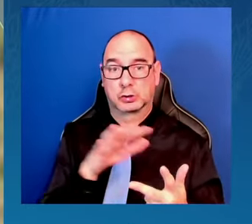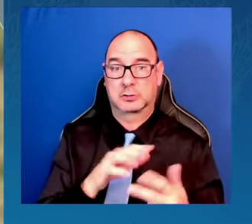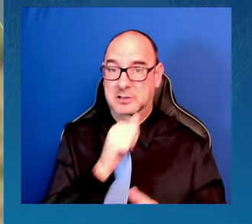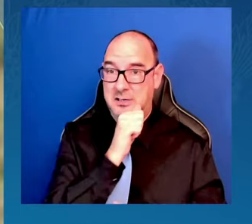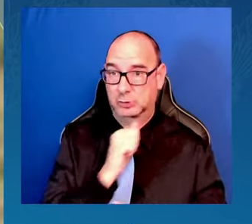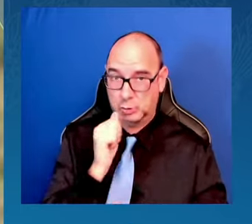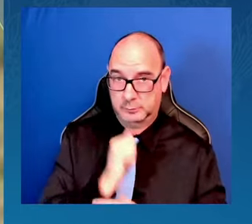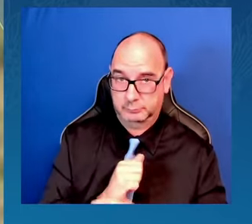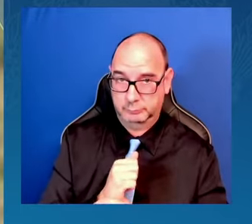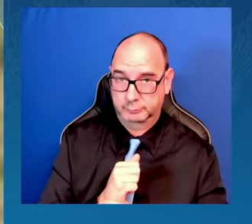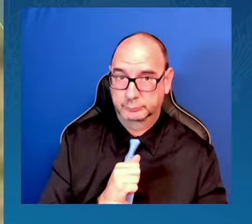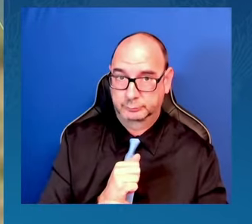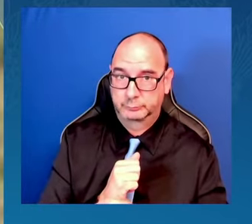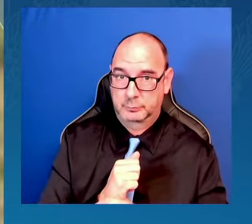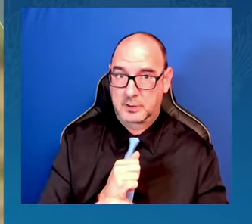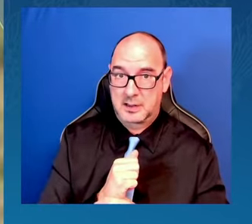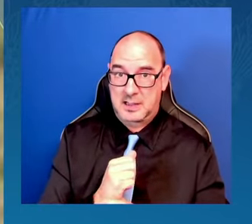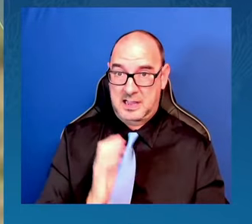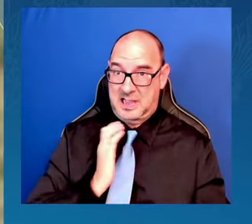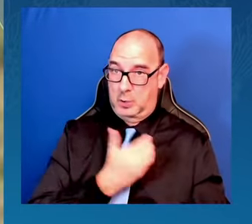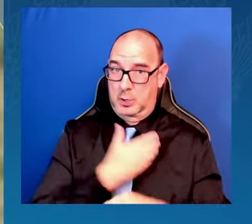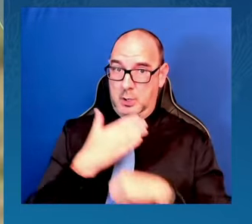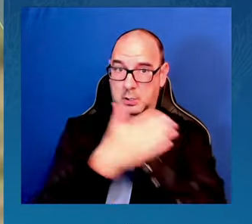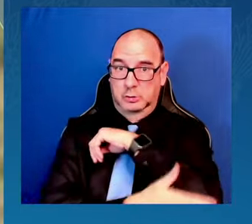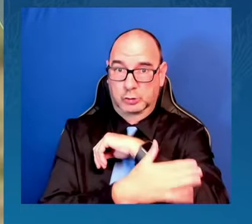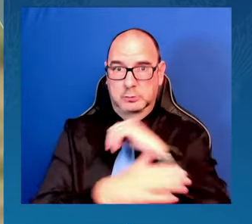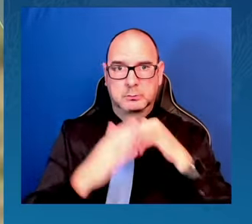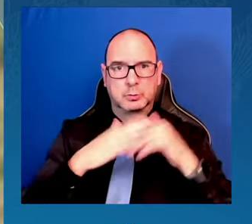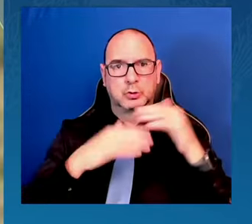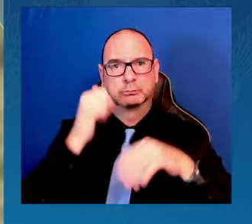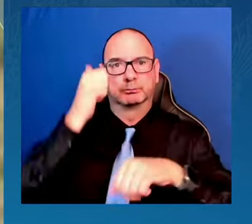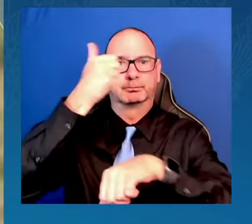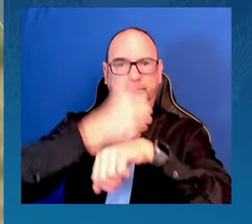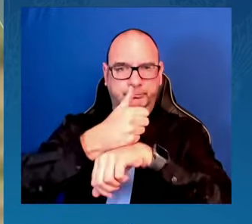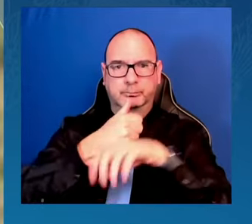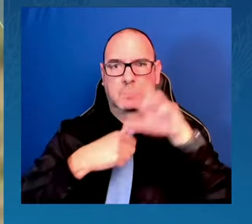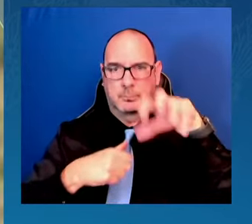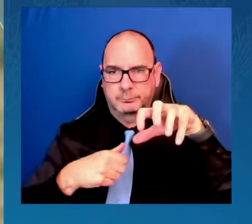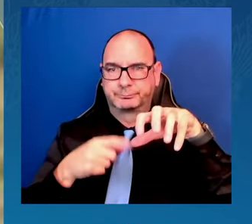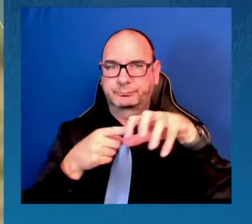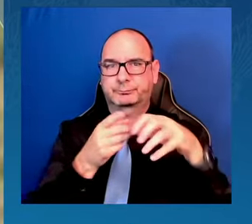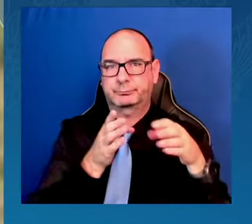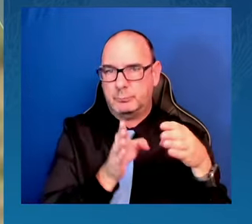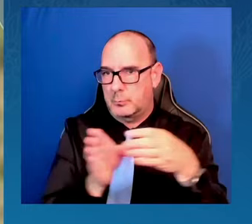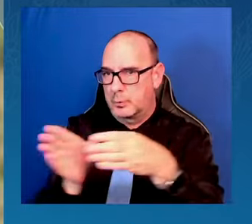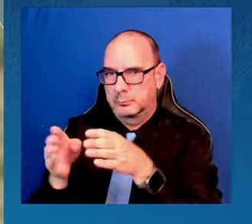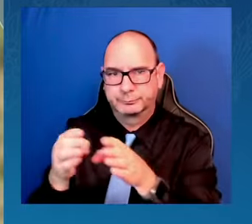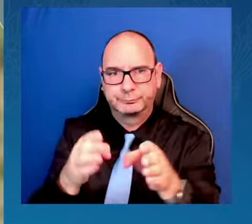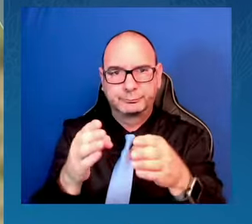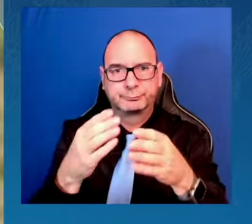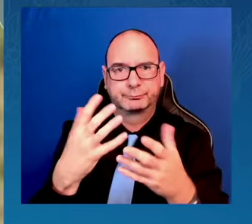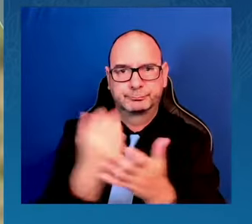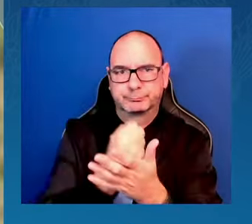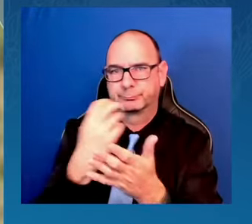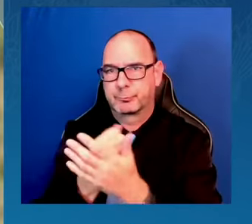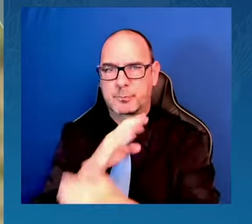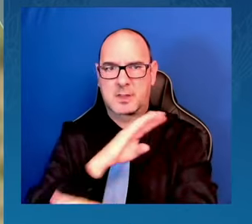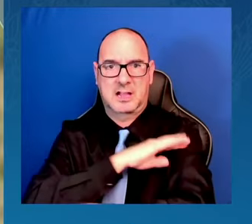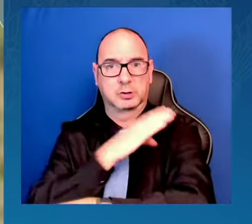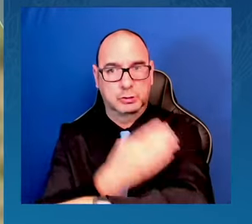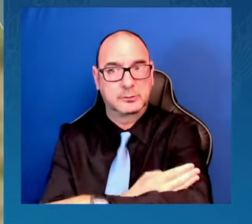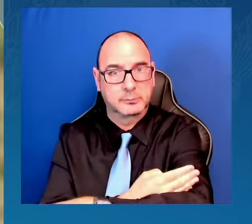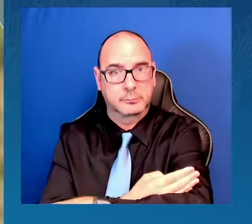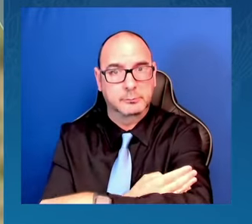is building new sources of energy. In particular, new wind and solar